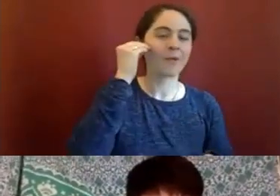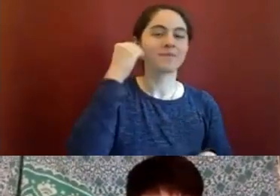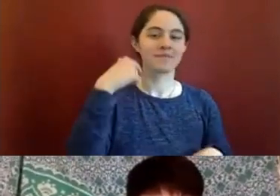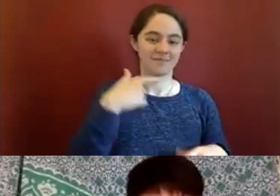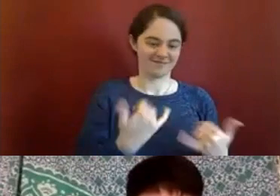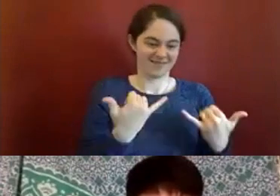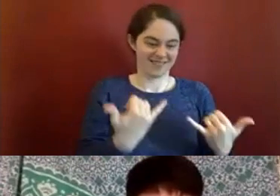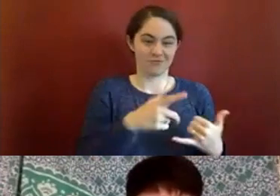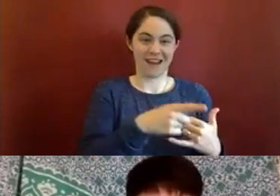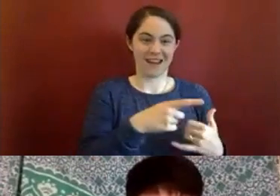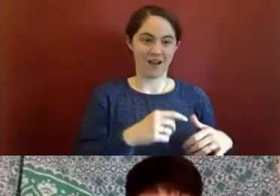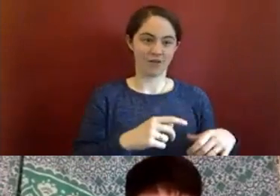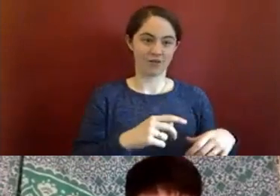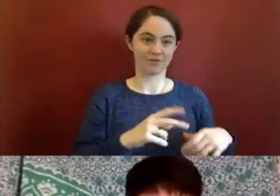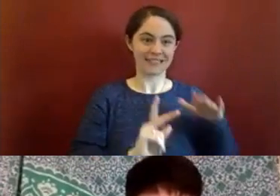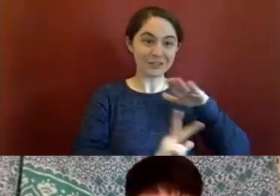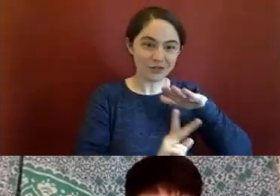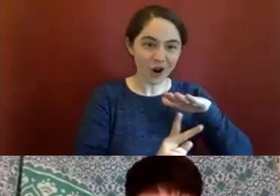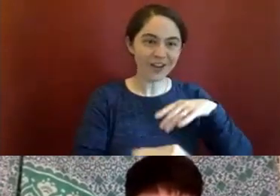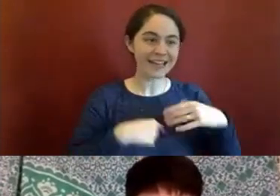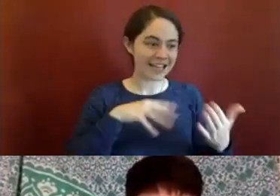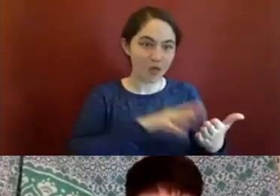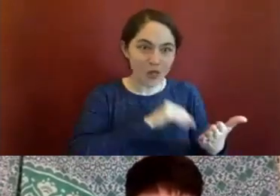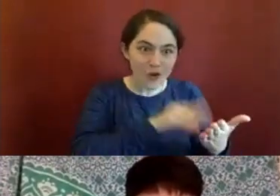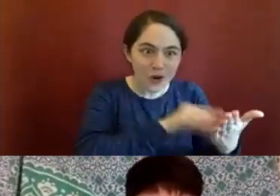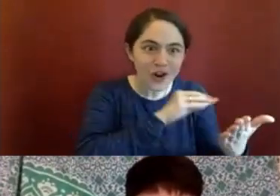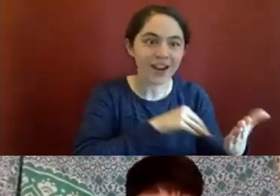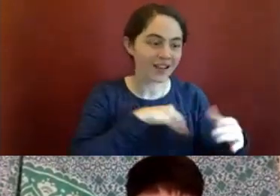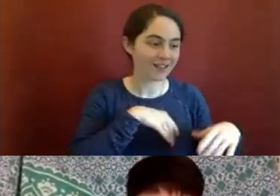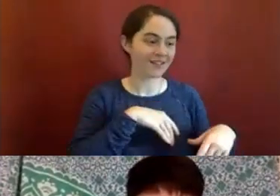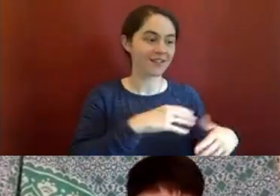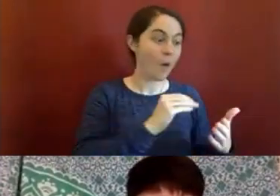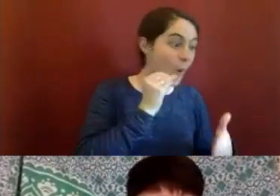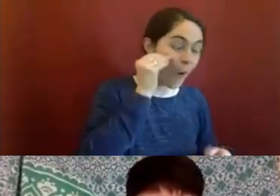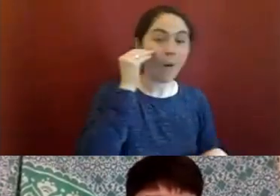learning, and I help him, and he's learning more like in the school, and I teach him.